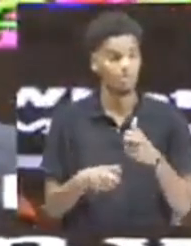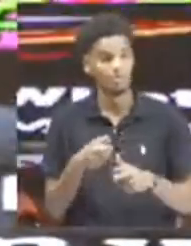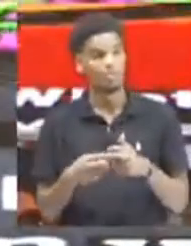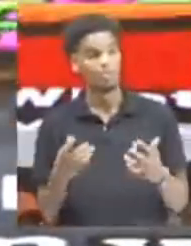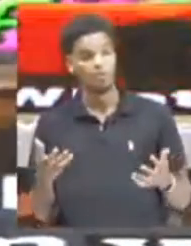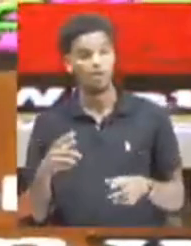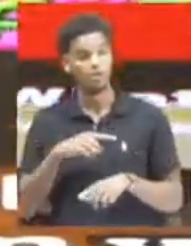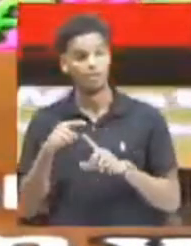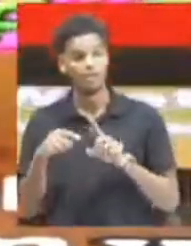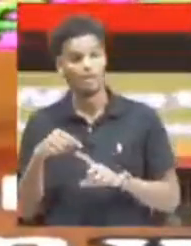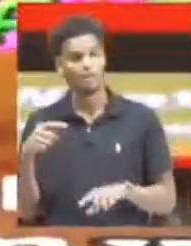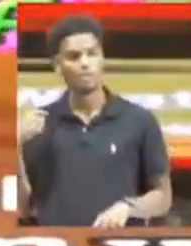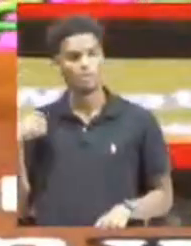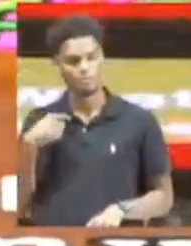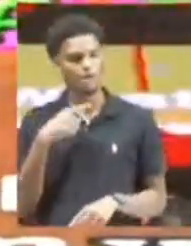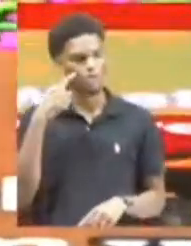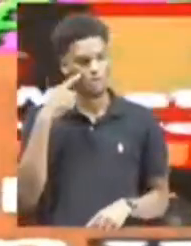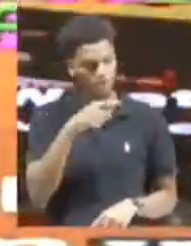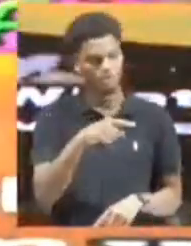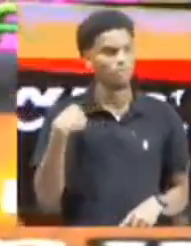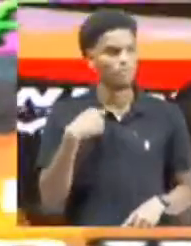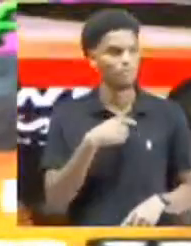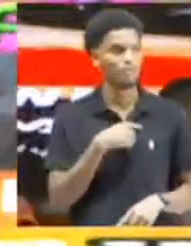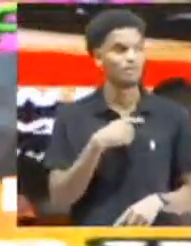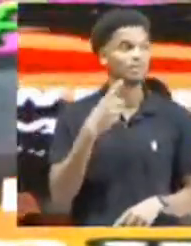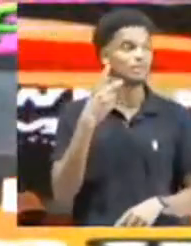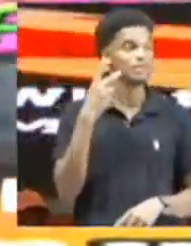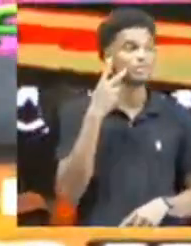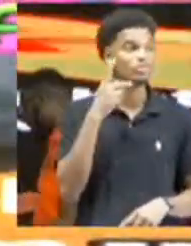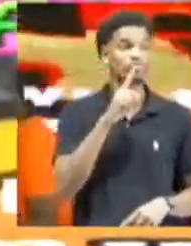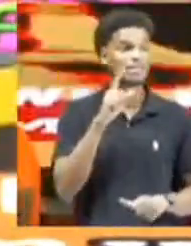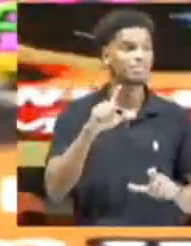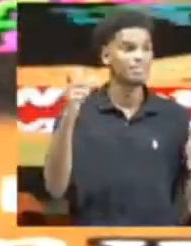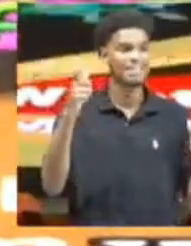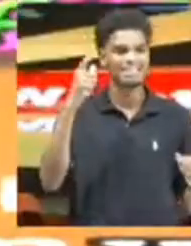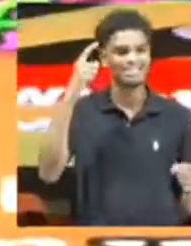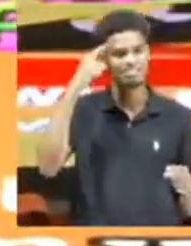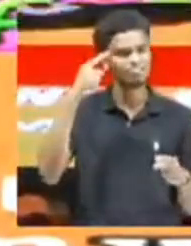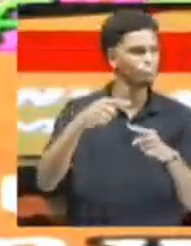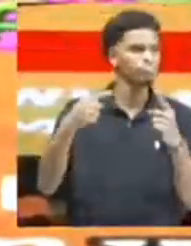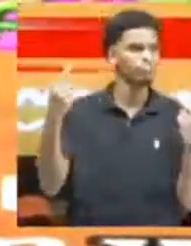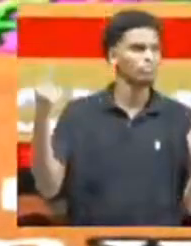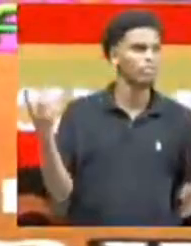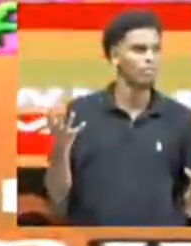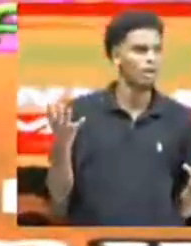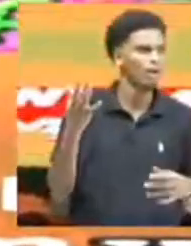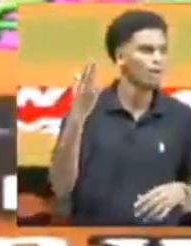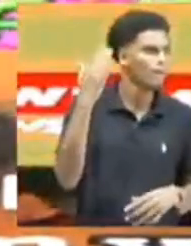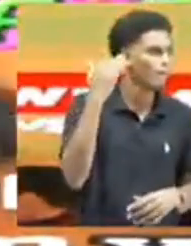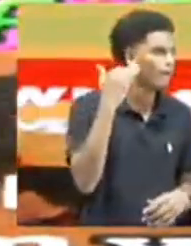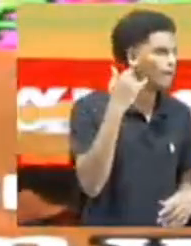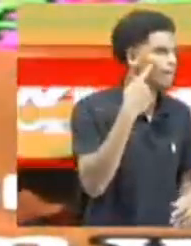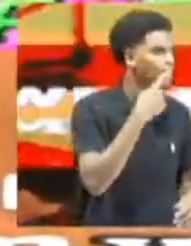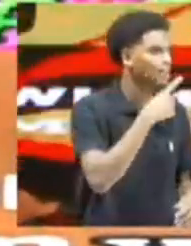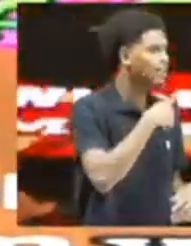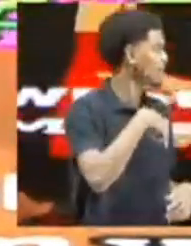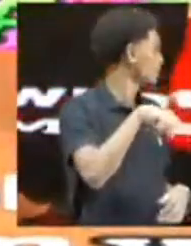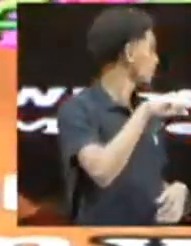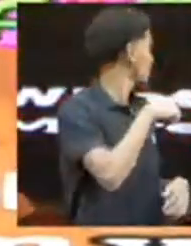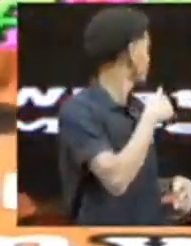big disagreement over bus is that they claim that they are giving us